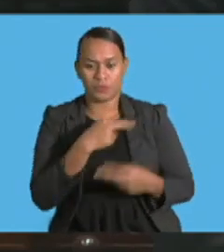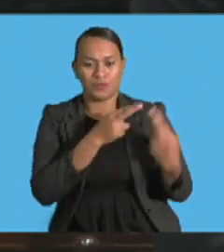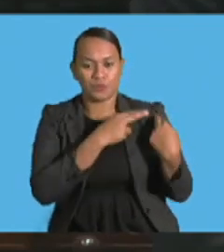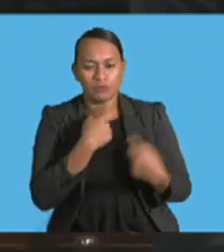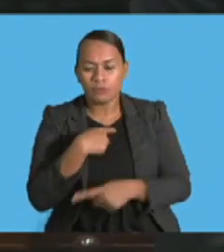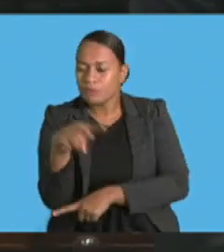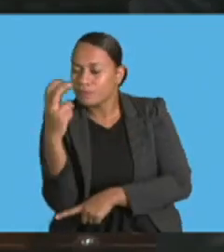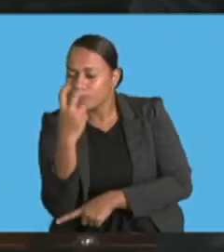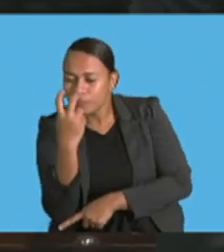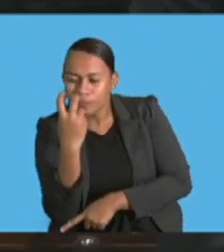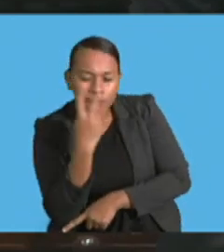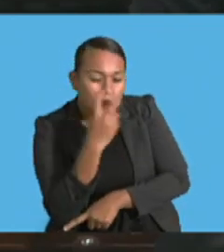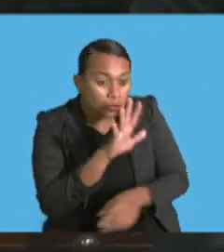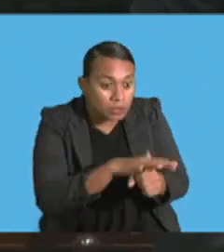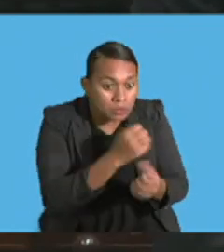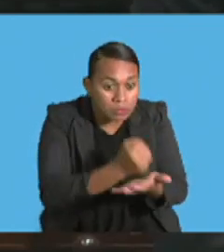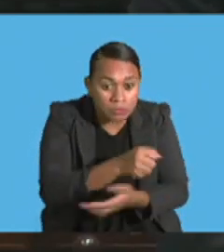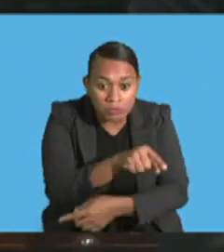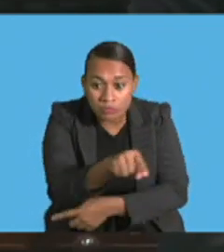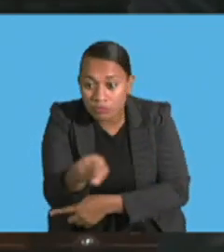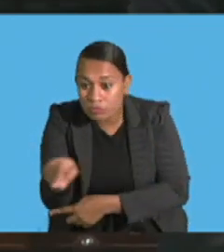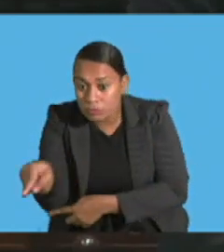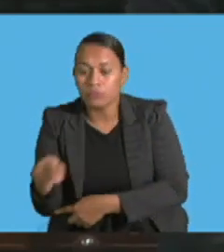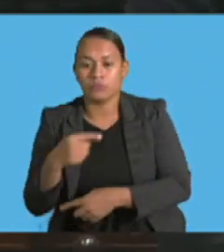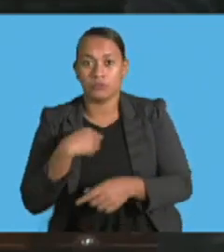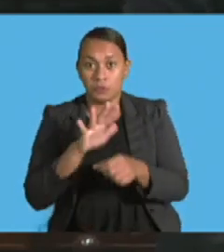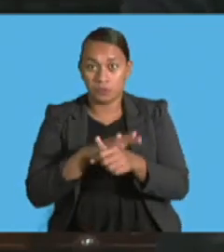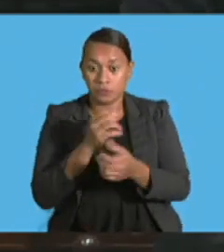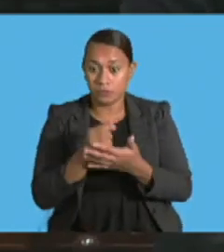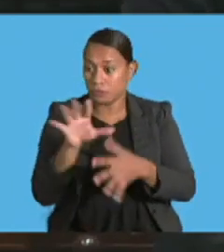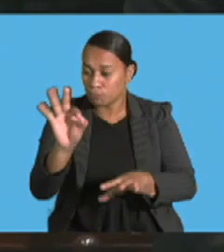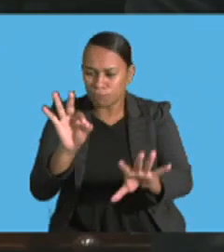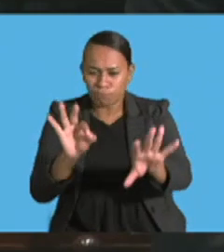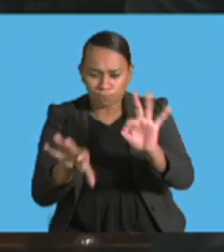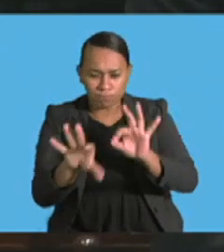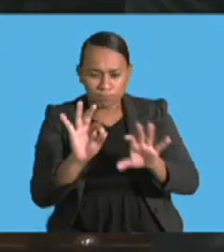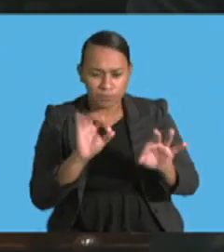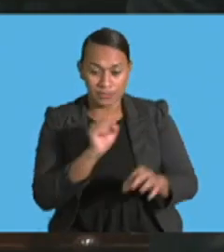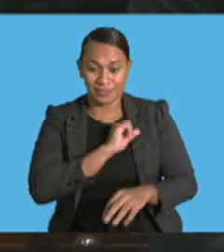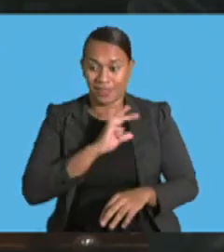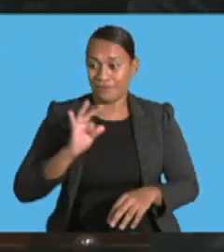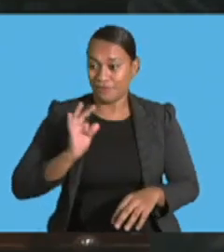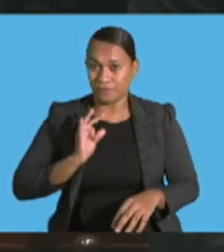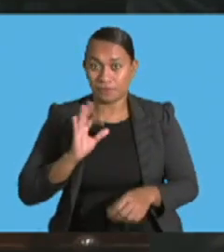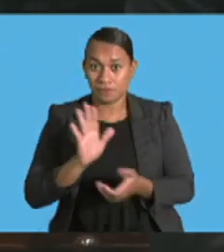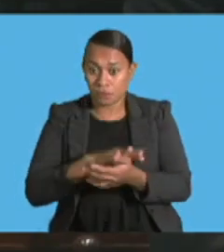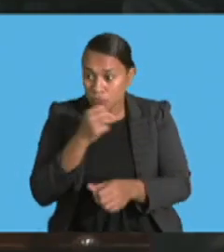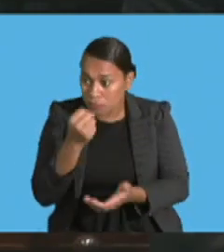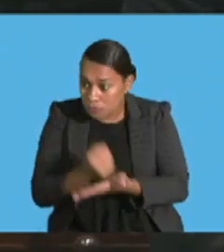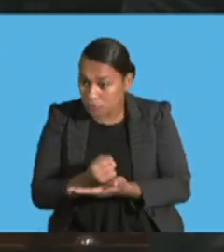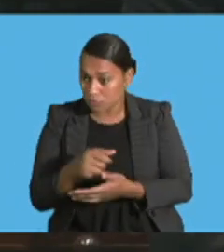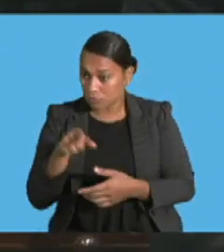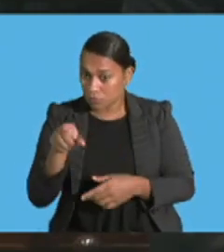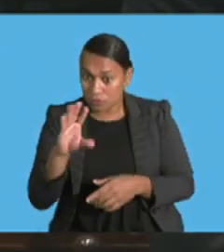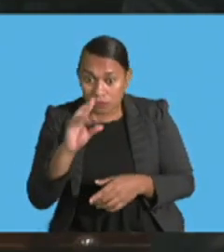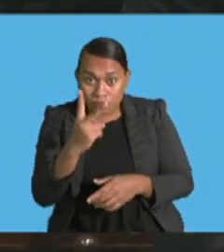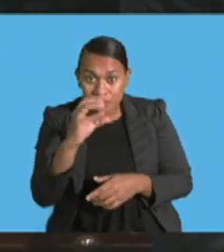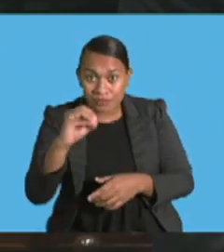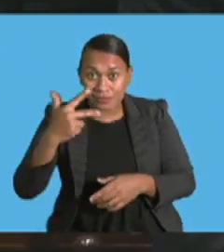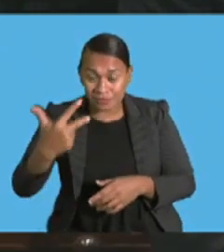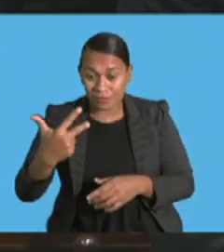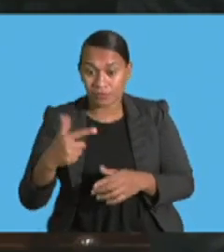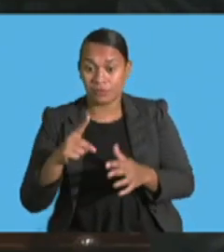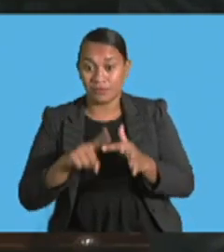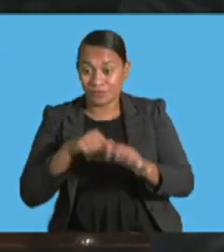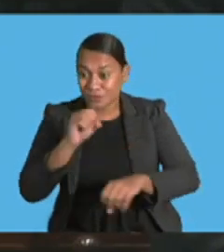the department through appointed litter prevention officers also enforces the Litter Act 2008, which regulates the deposit of litter in